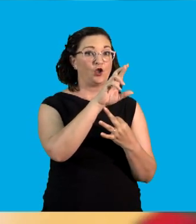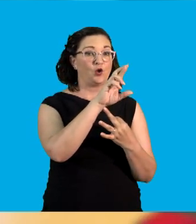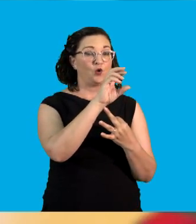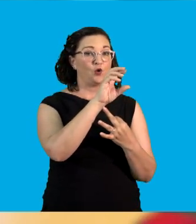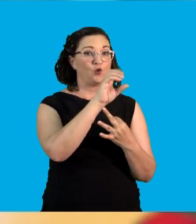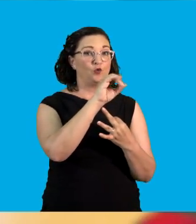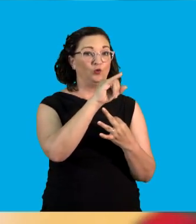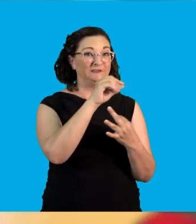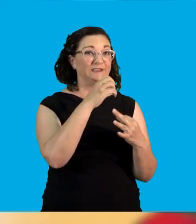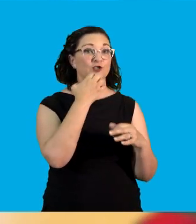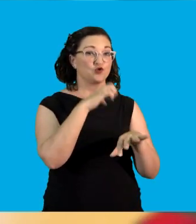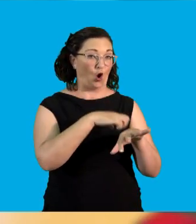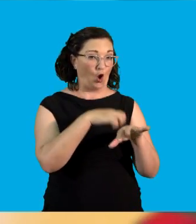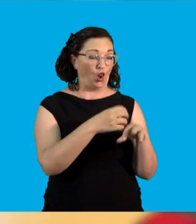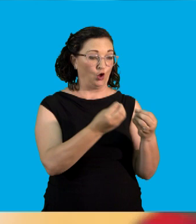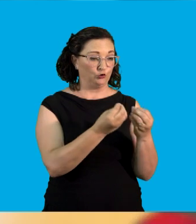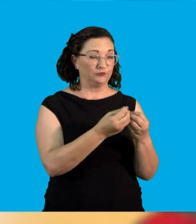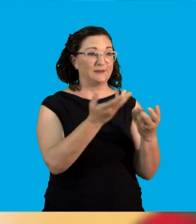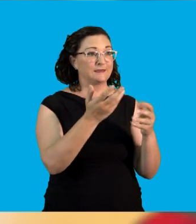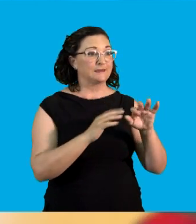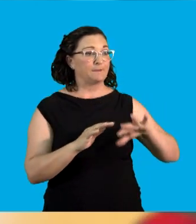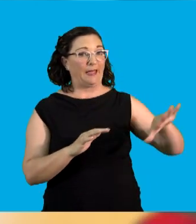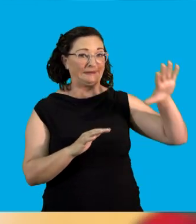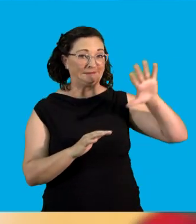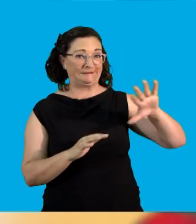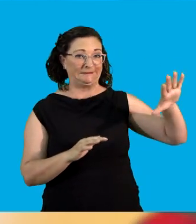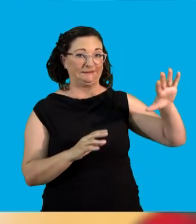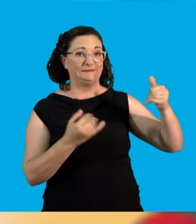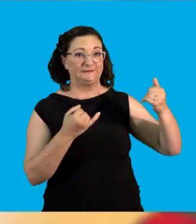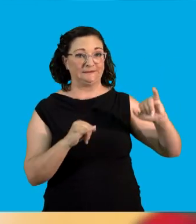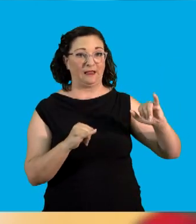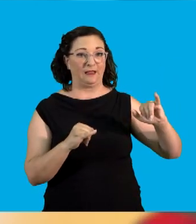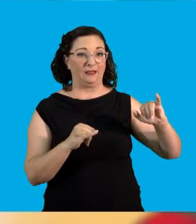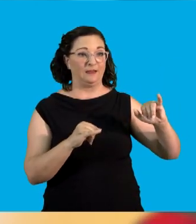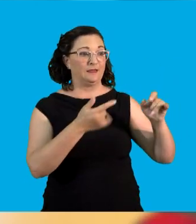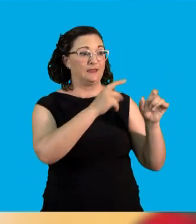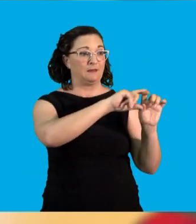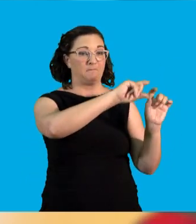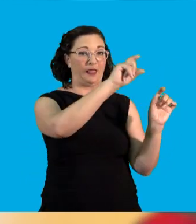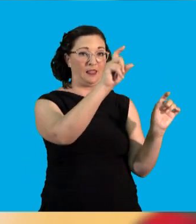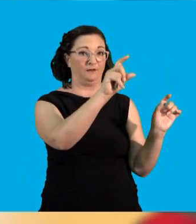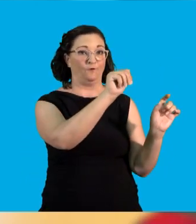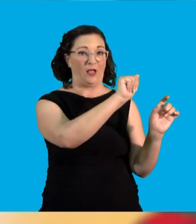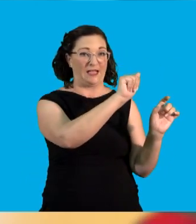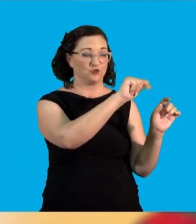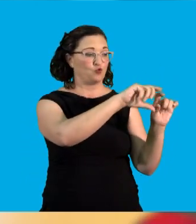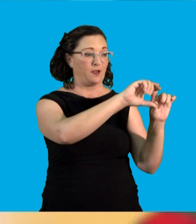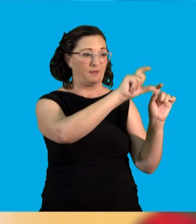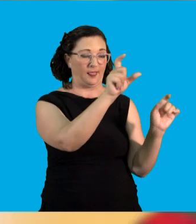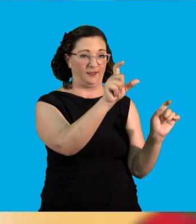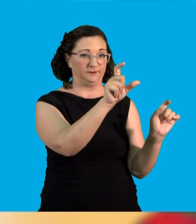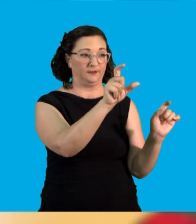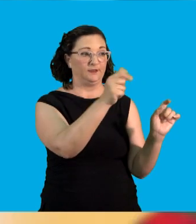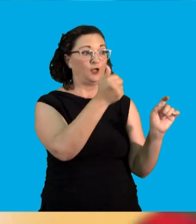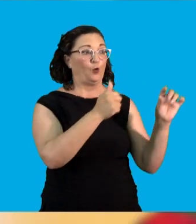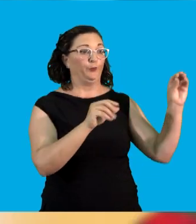meteoroid, it is the solid object in space. It is still in space in the asteroid belt. When it